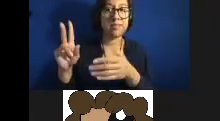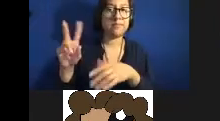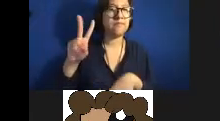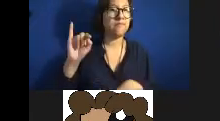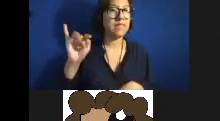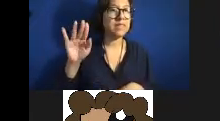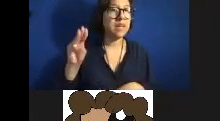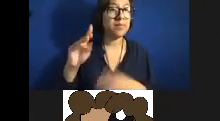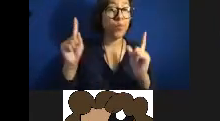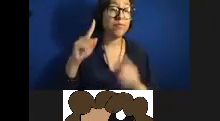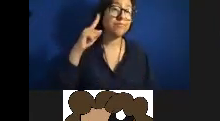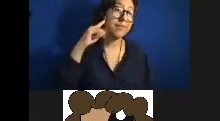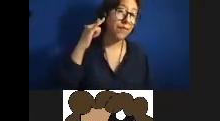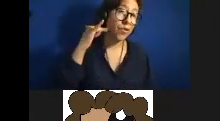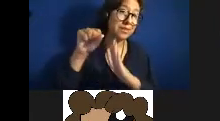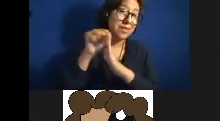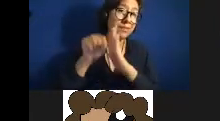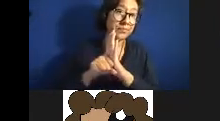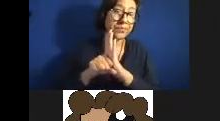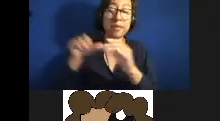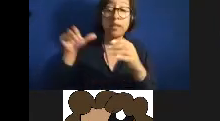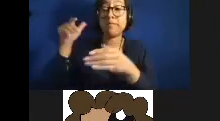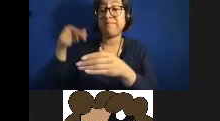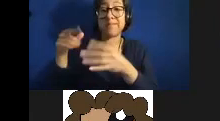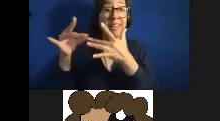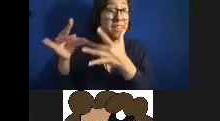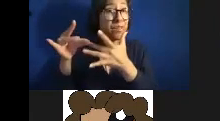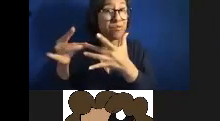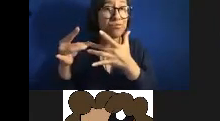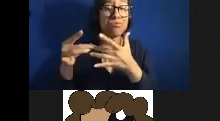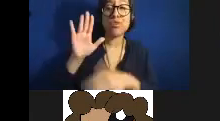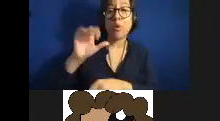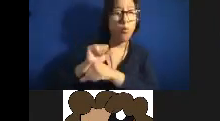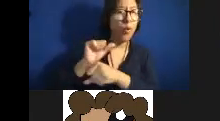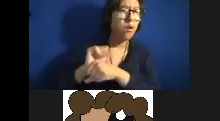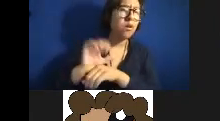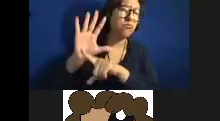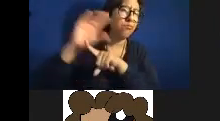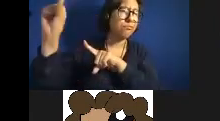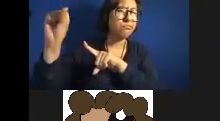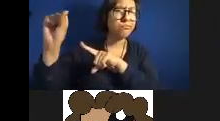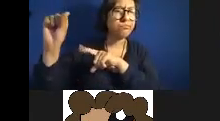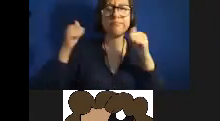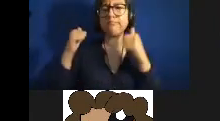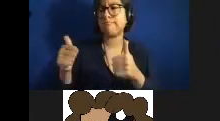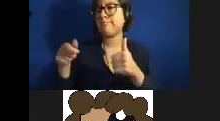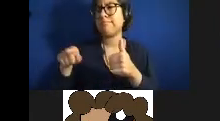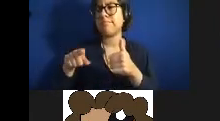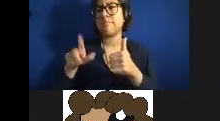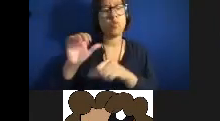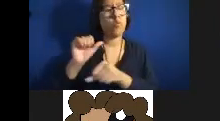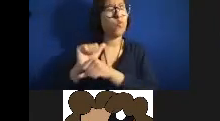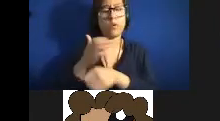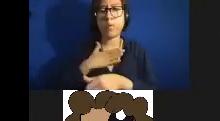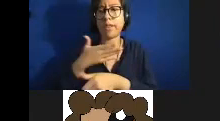And their insight and leadership has been tremendous. They have fully taken this work up in